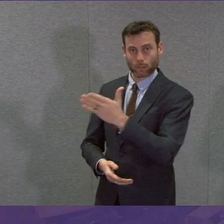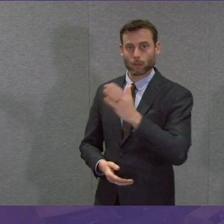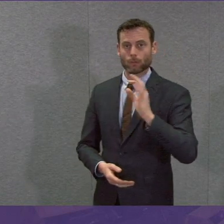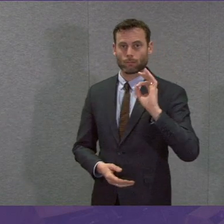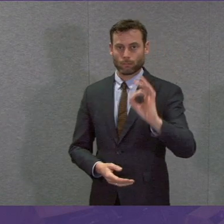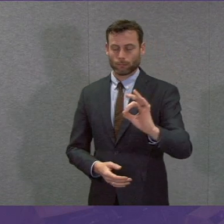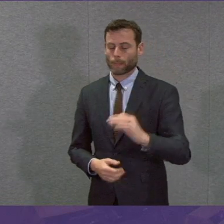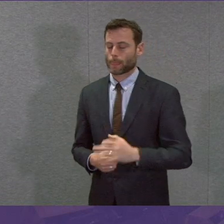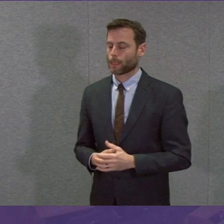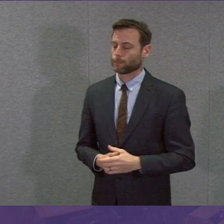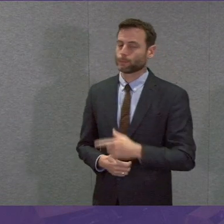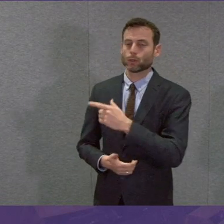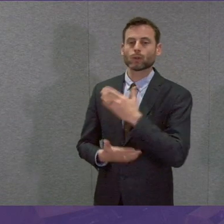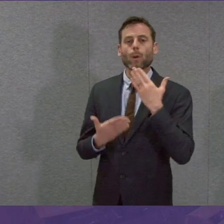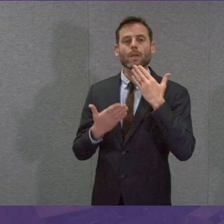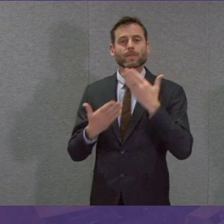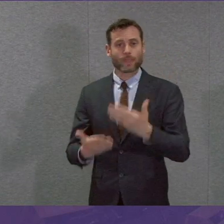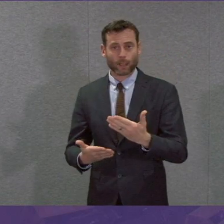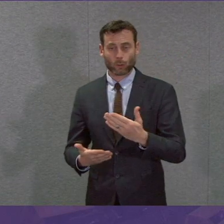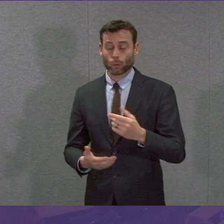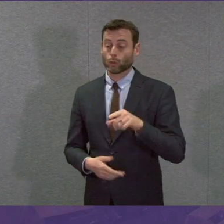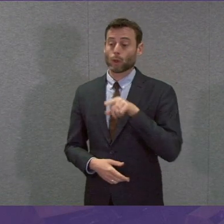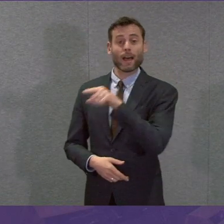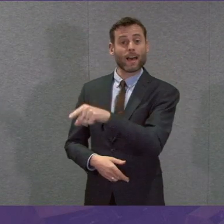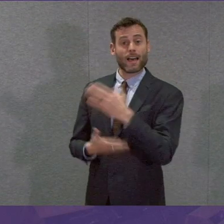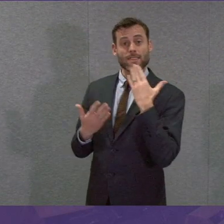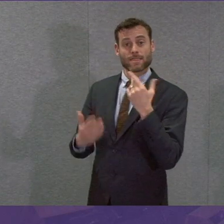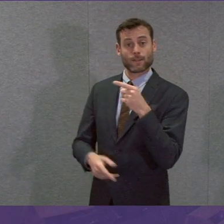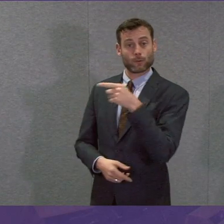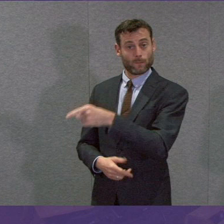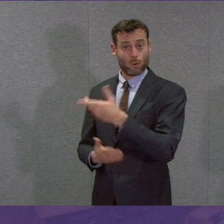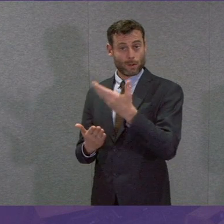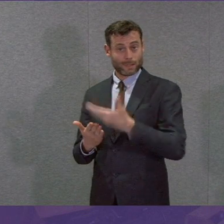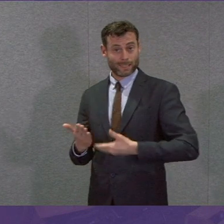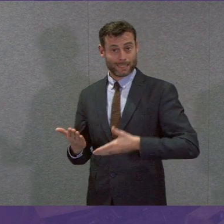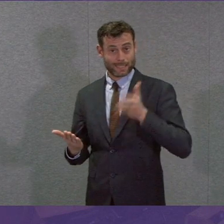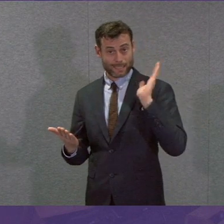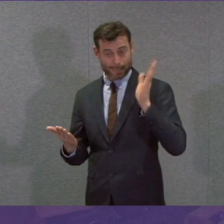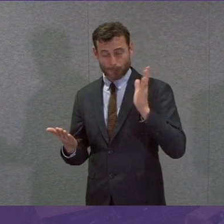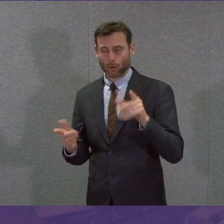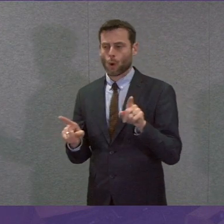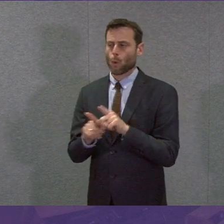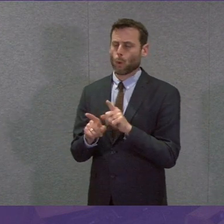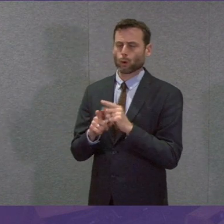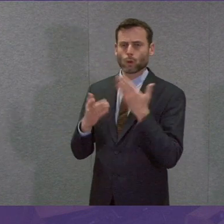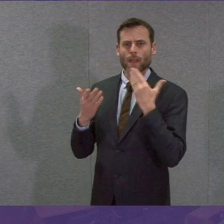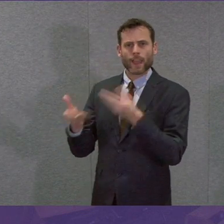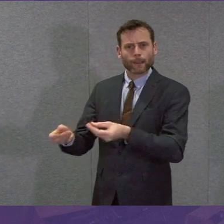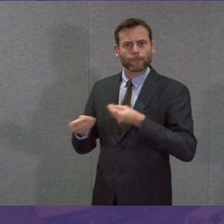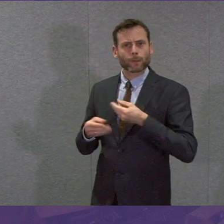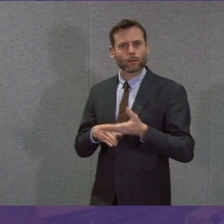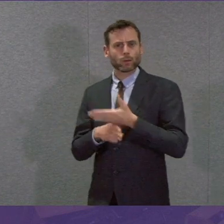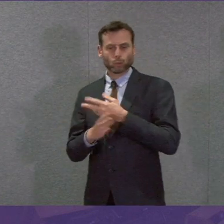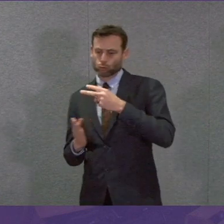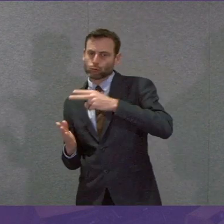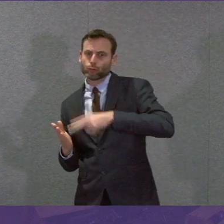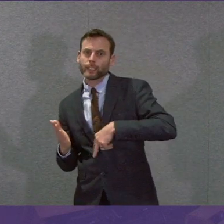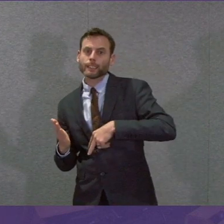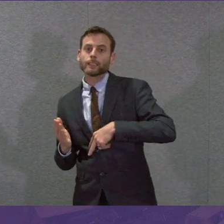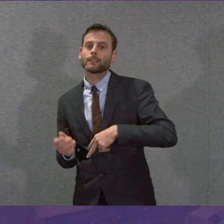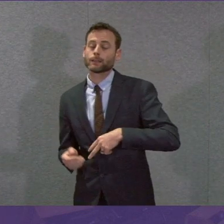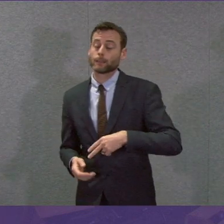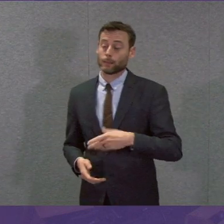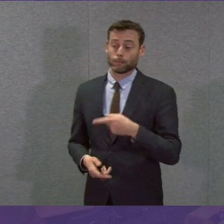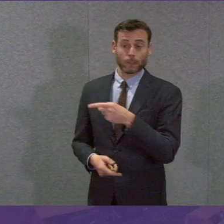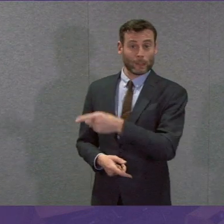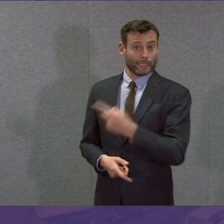Presiding Officer. Can I thank the Cabinet Secretary for his statement and also for advance sight of it. We are dealing, as he said, with an